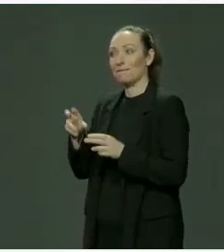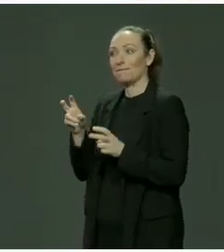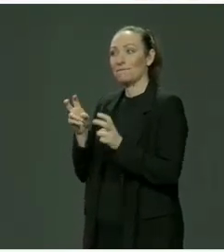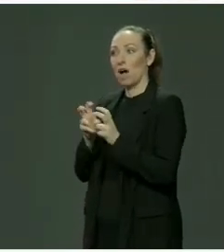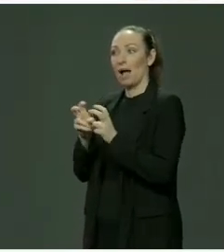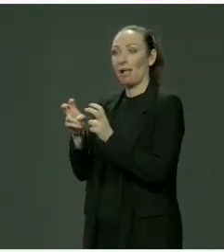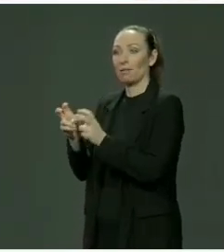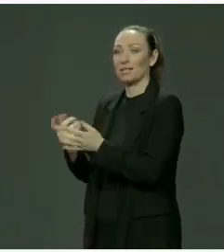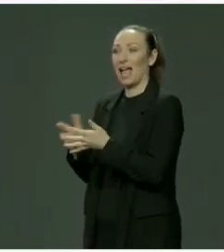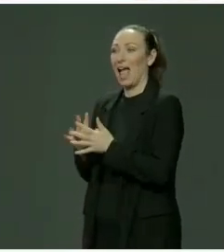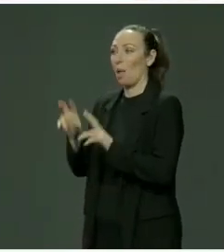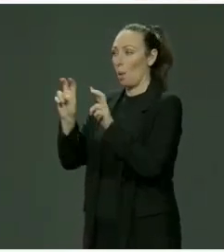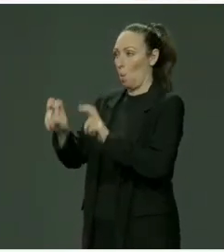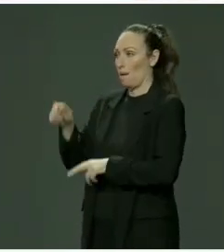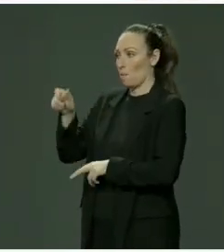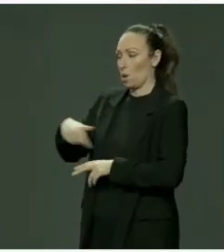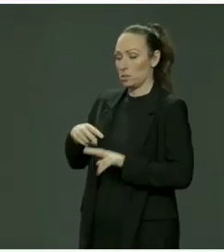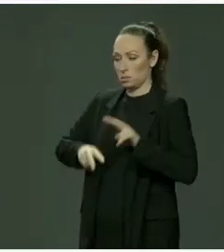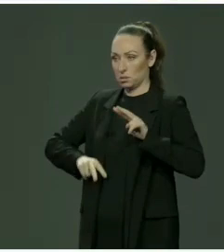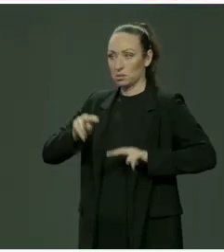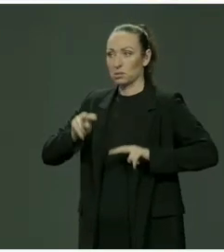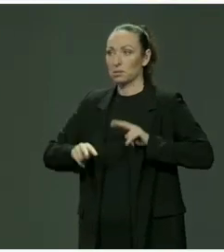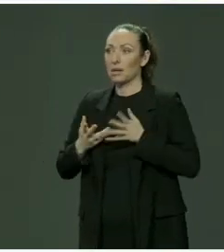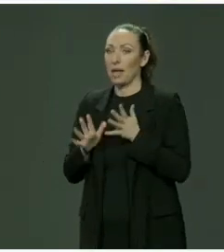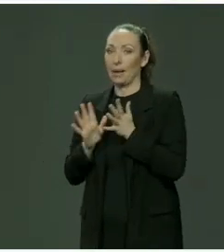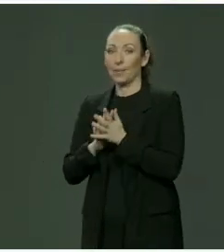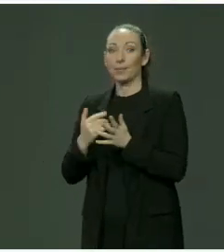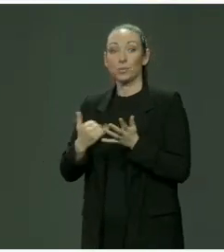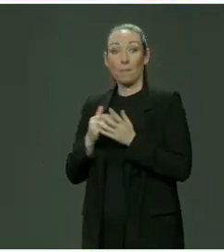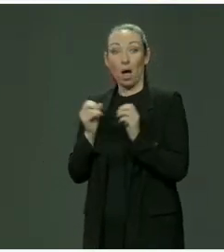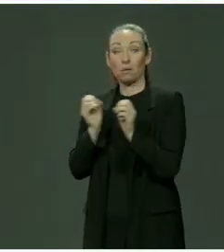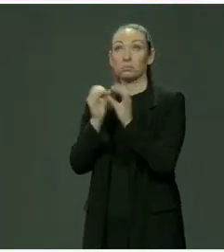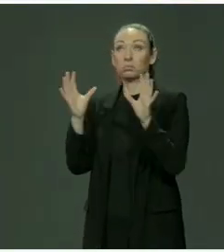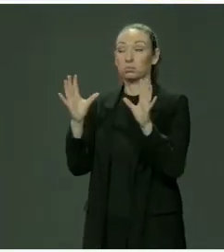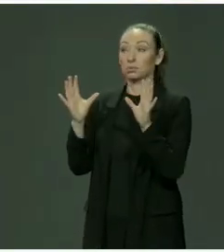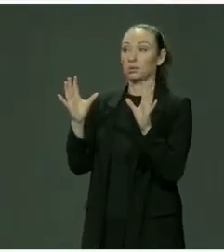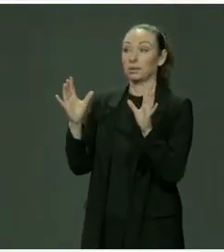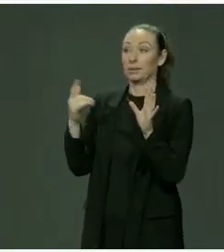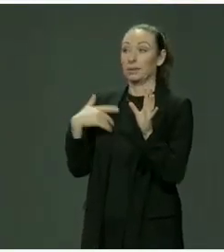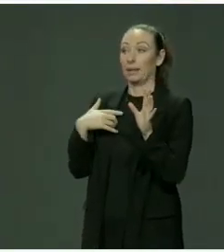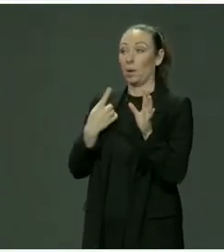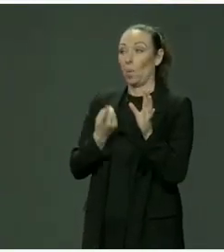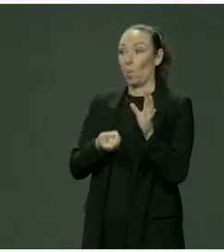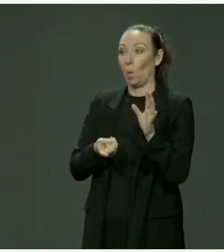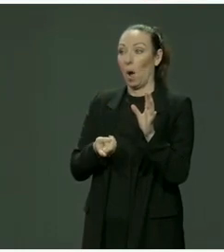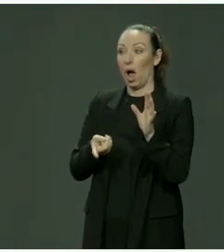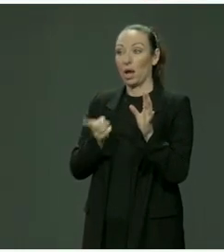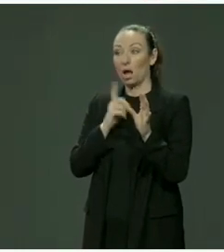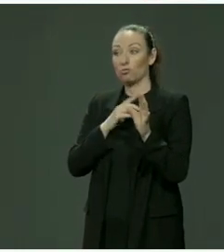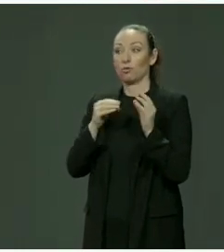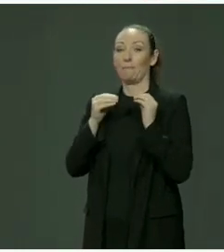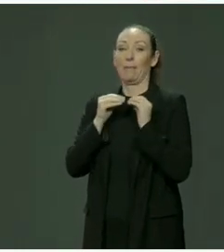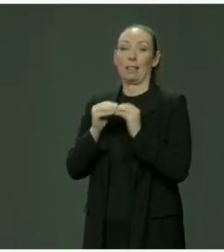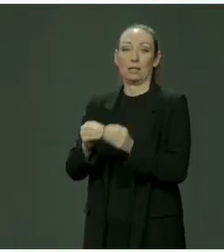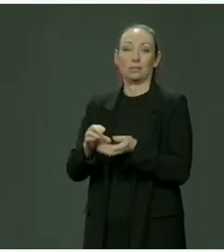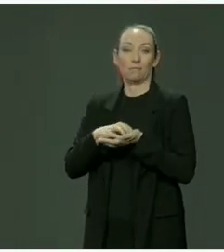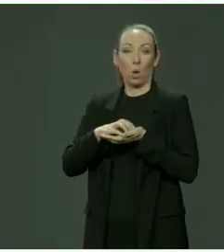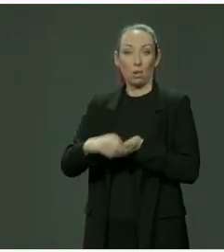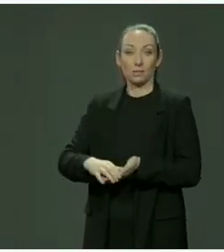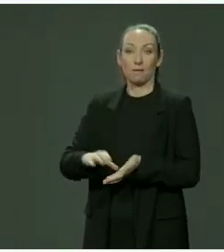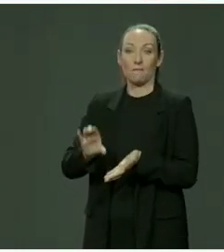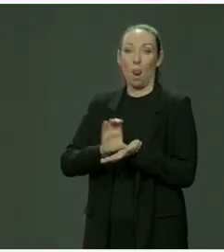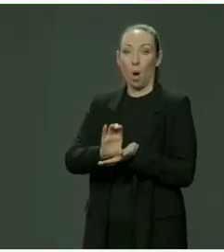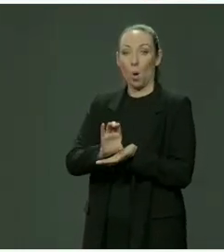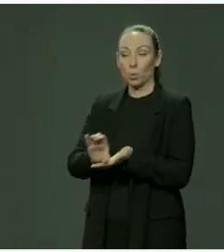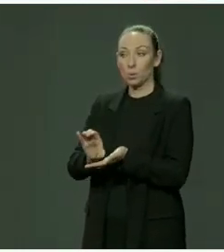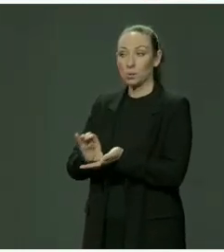the auditors. So I think the big picture view that I have is there are hundreds of billions of dollars of loans out there. They